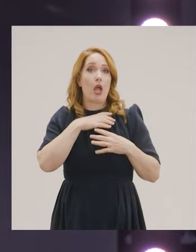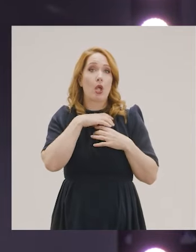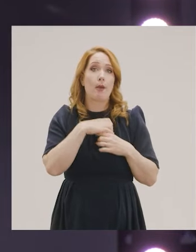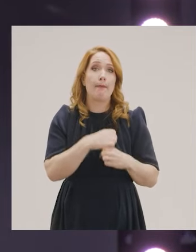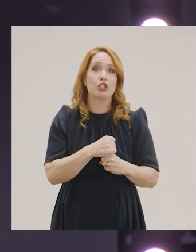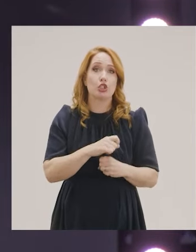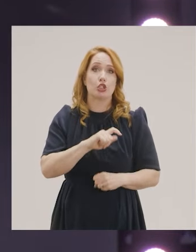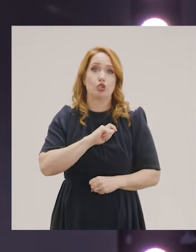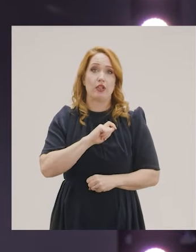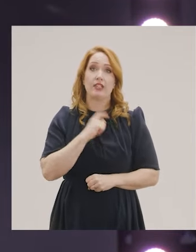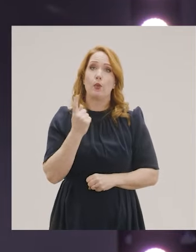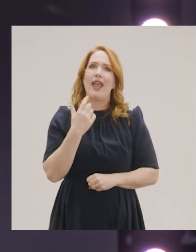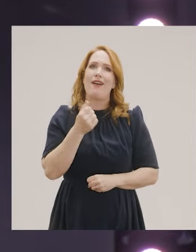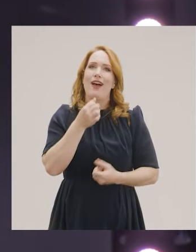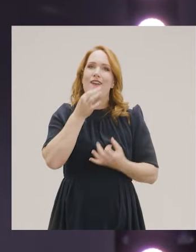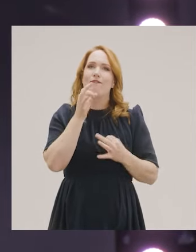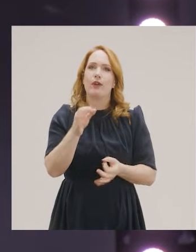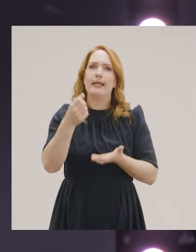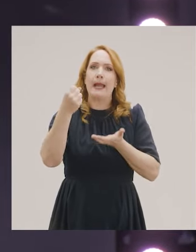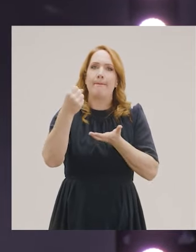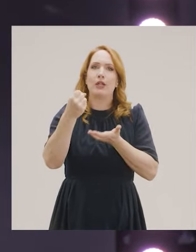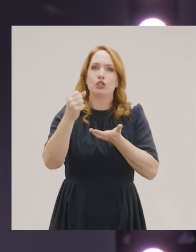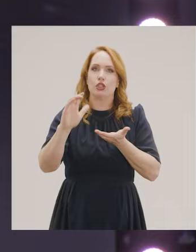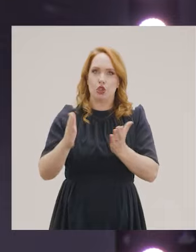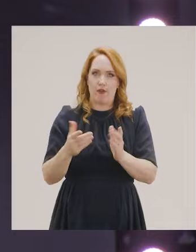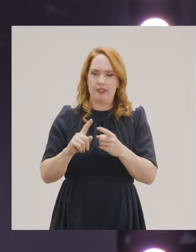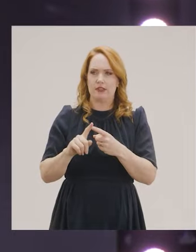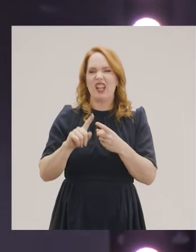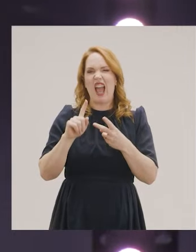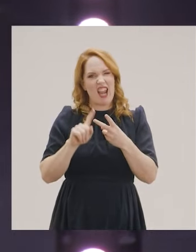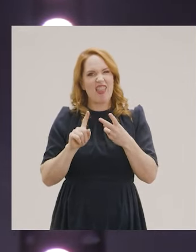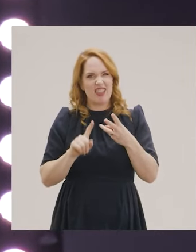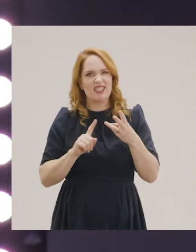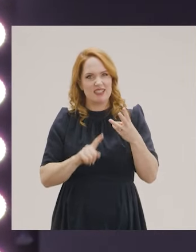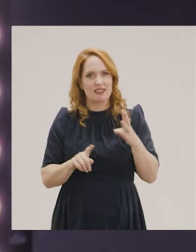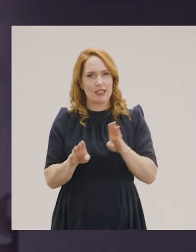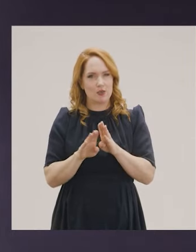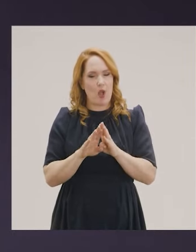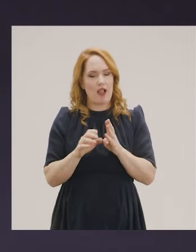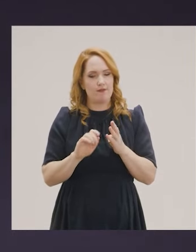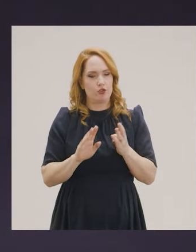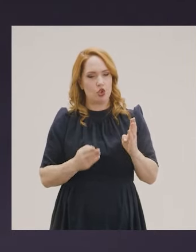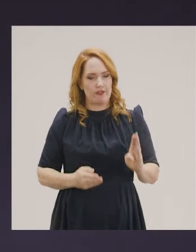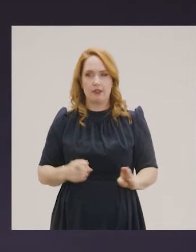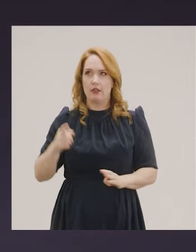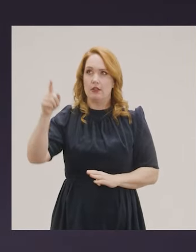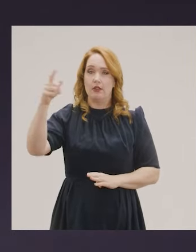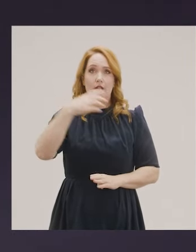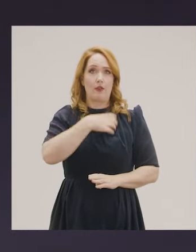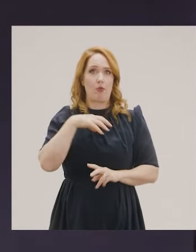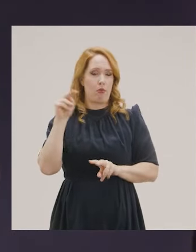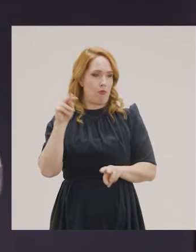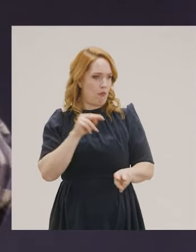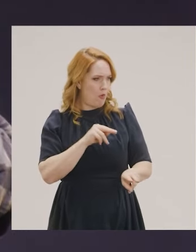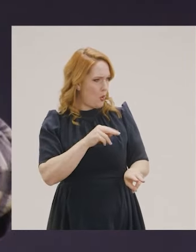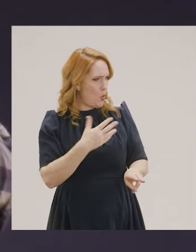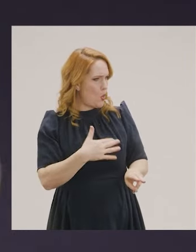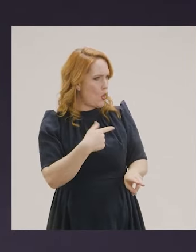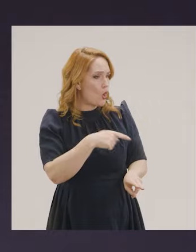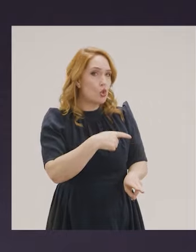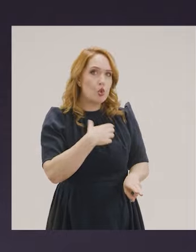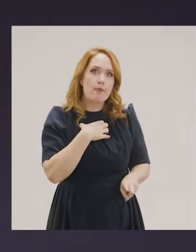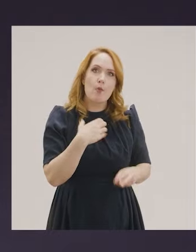Compassion Trust. We do free budgeting services and a number of other things as well. And the government actually